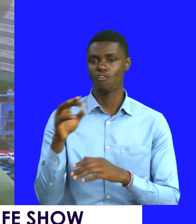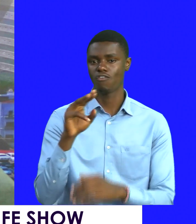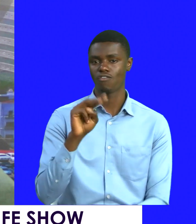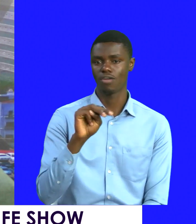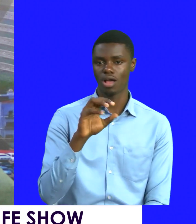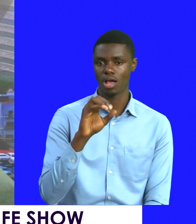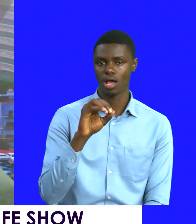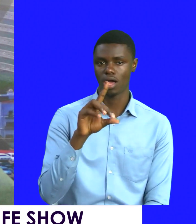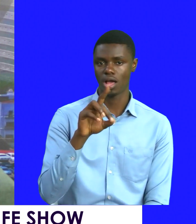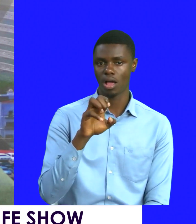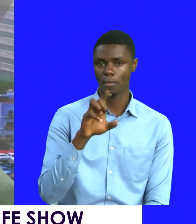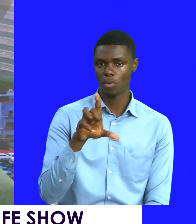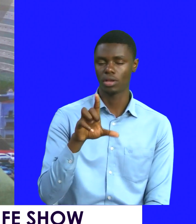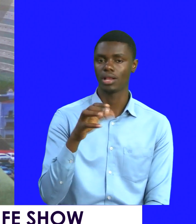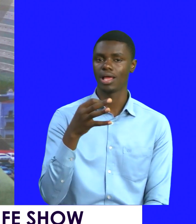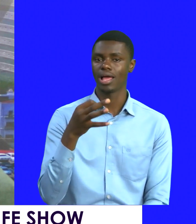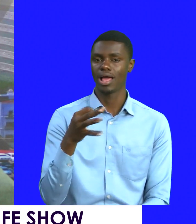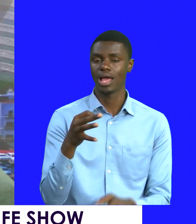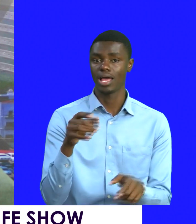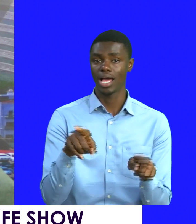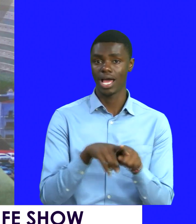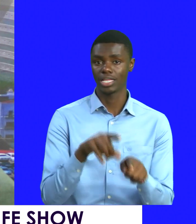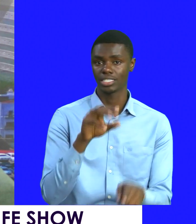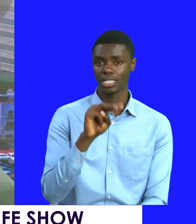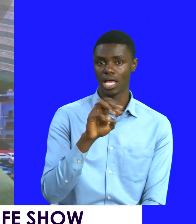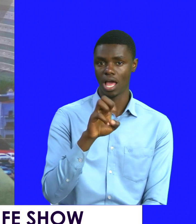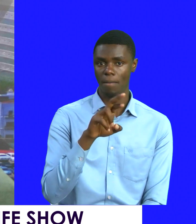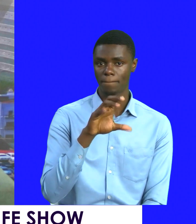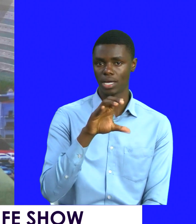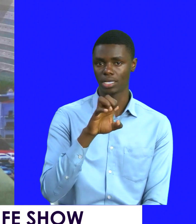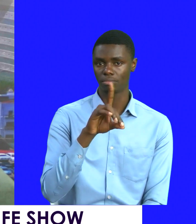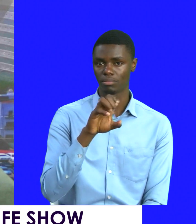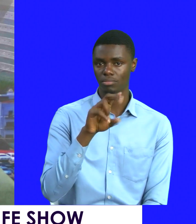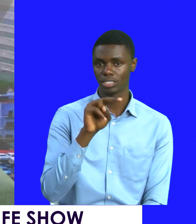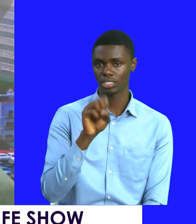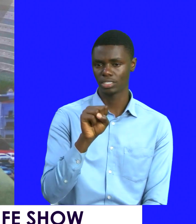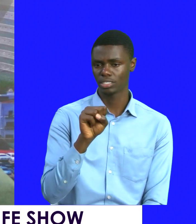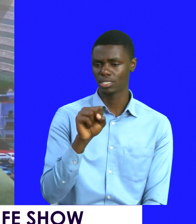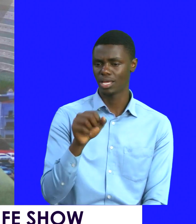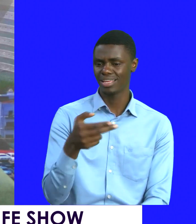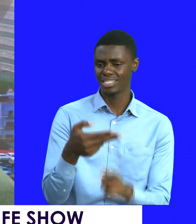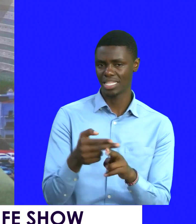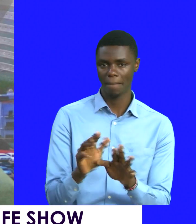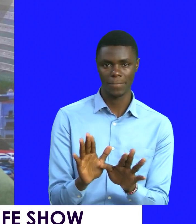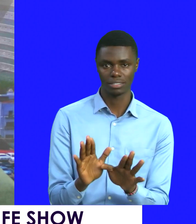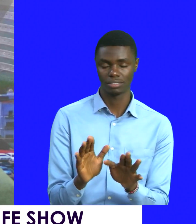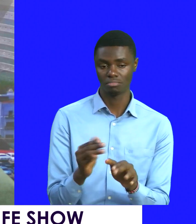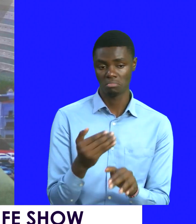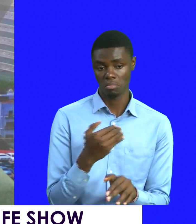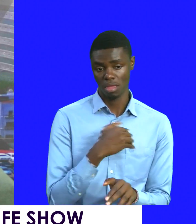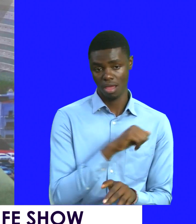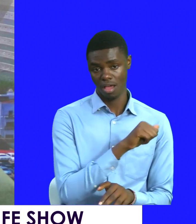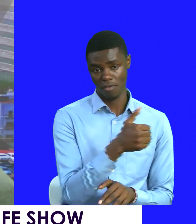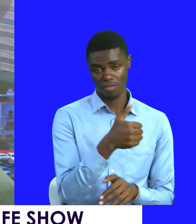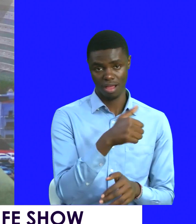like Mercedes-Benz as a car is in the name. Trust you me. I may have another brand of